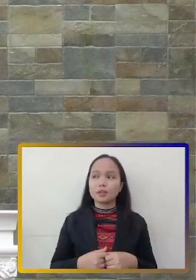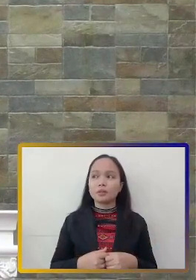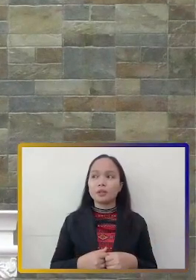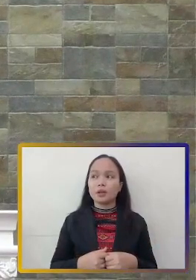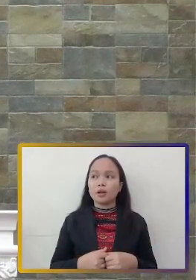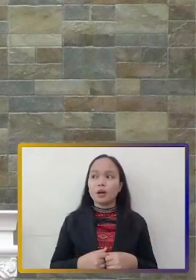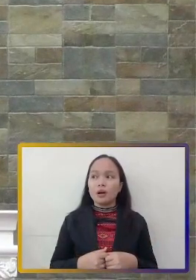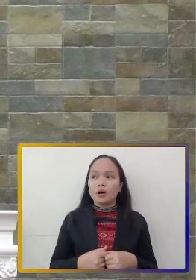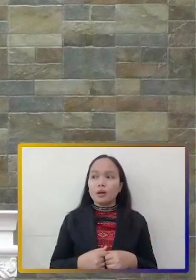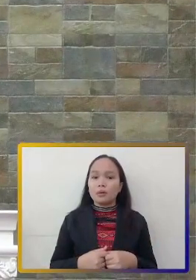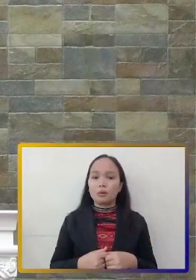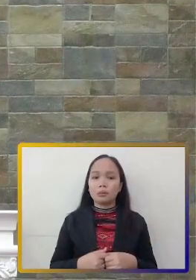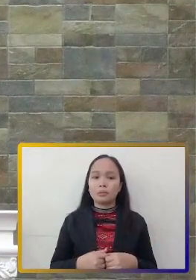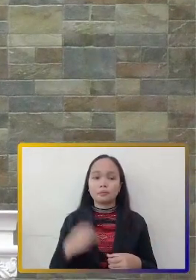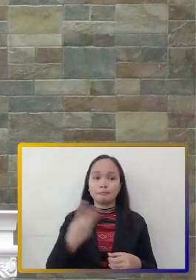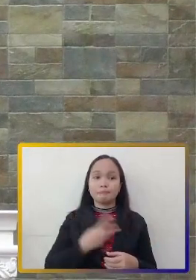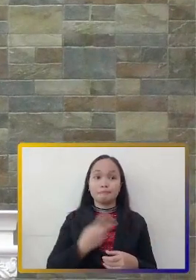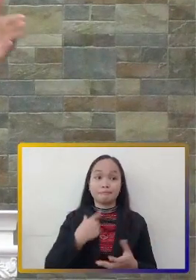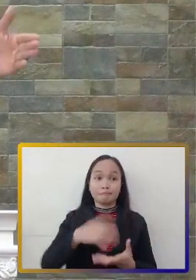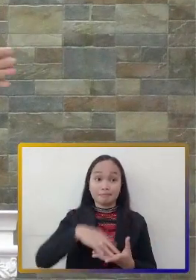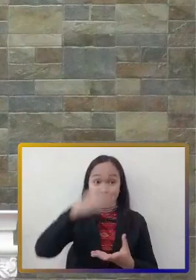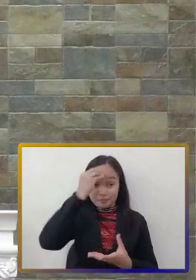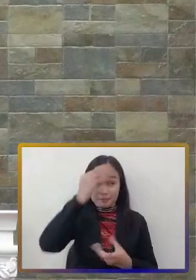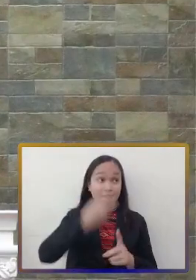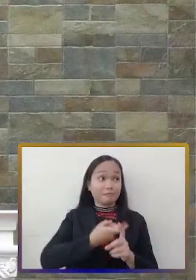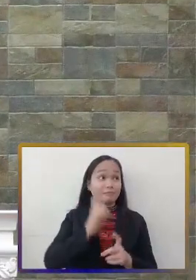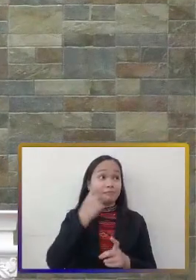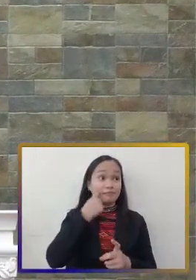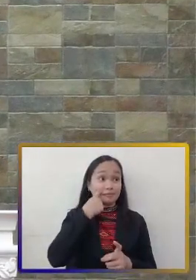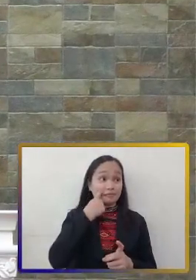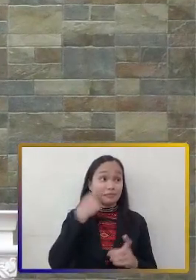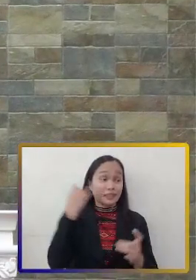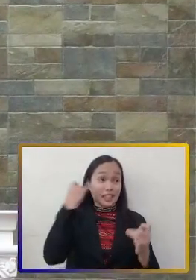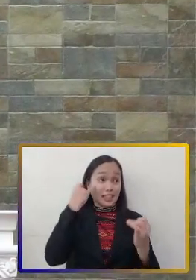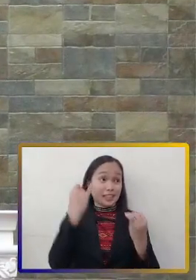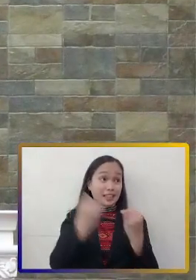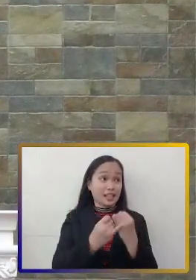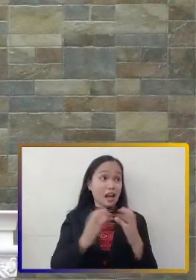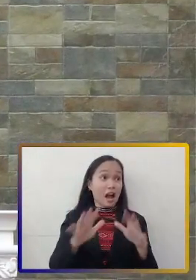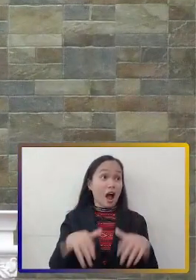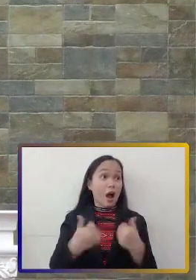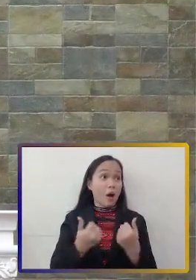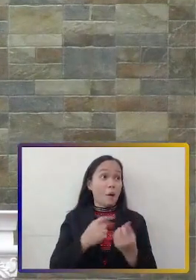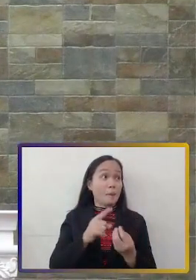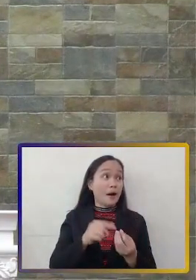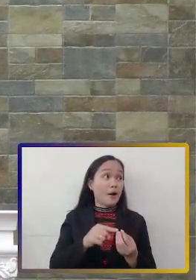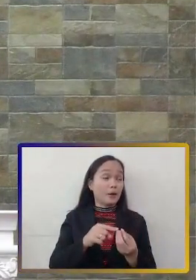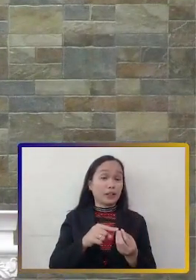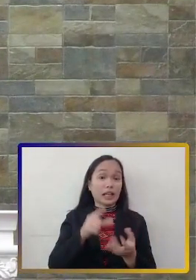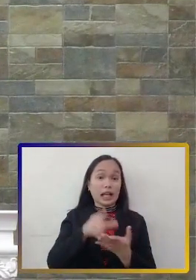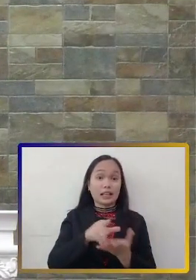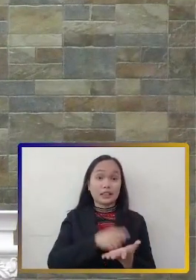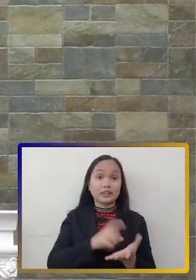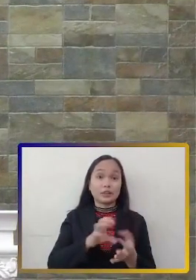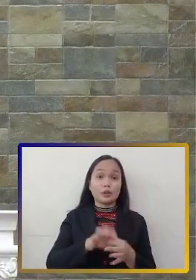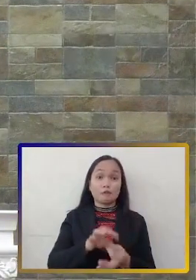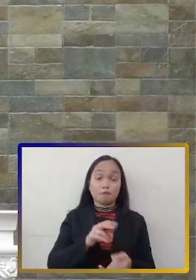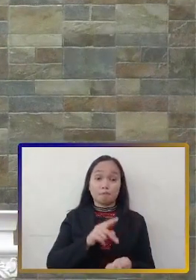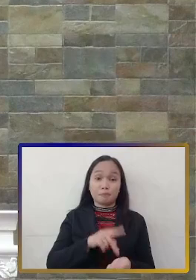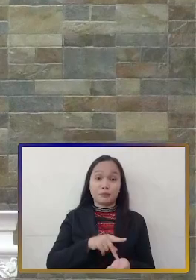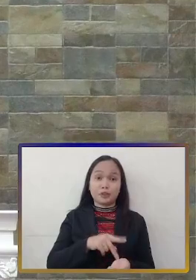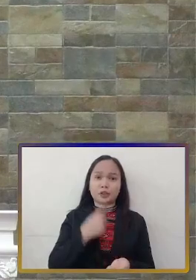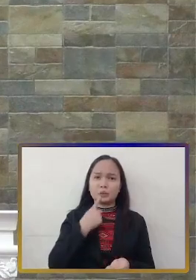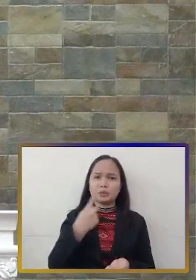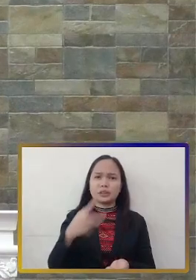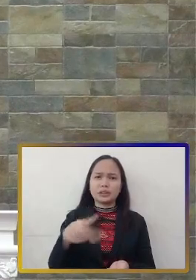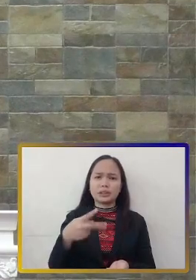aking introduction, mga kapatid, kung paano natin binabaybay ito, the letter, the first letter of the Apostle Paul and the second